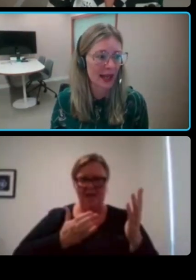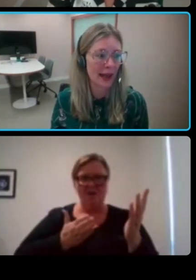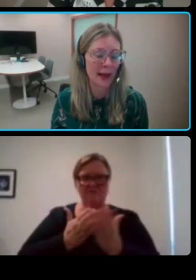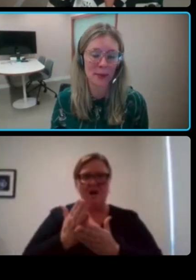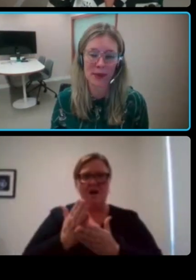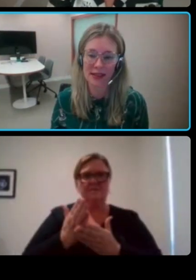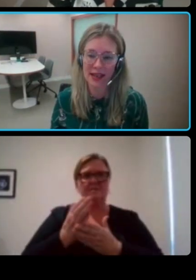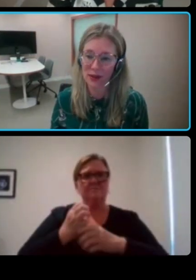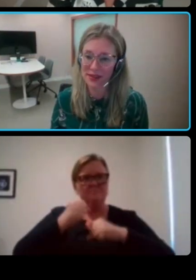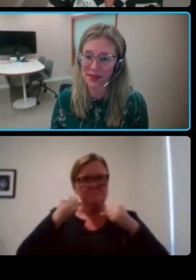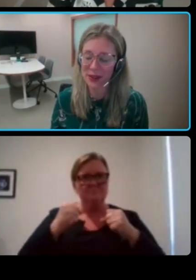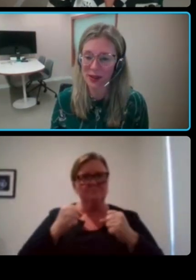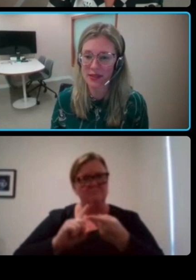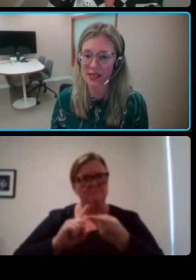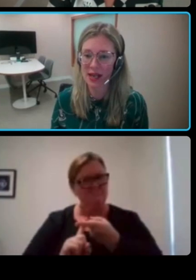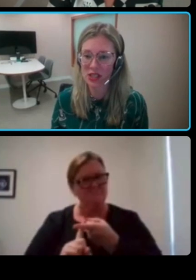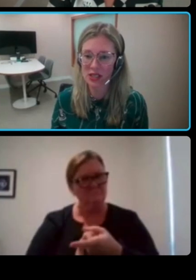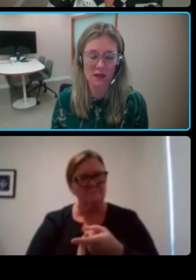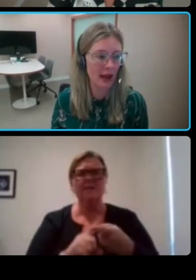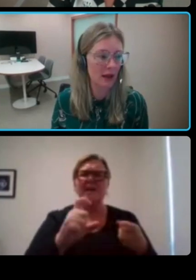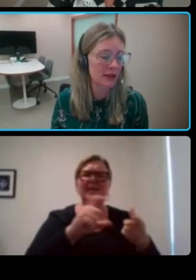upheld. And Caroline spoke in her